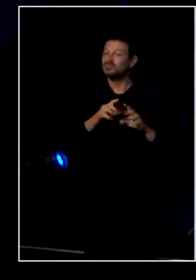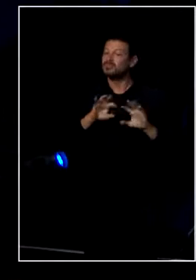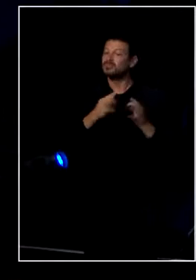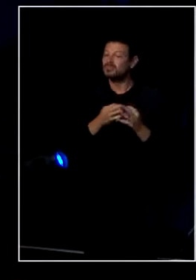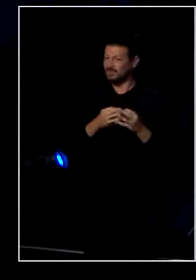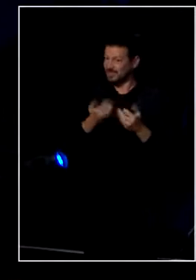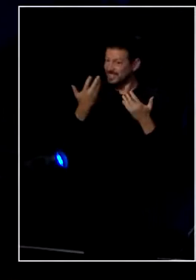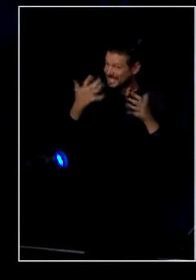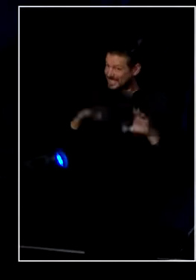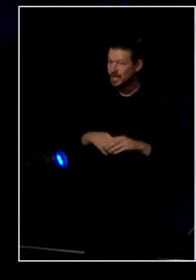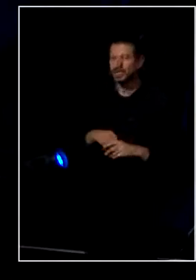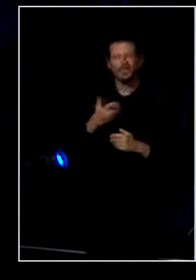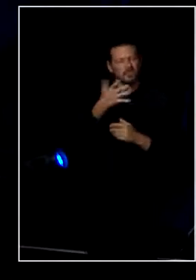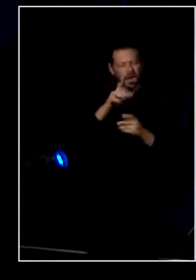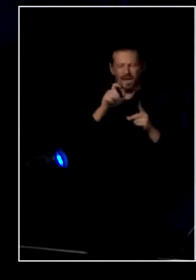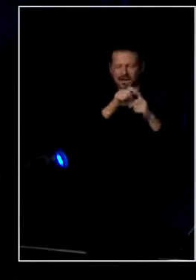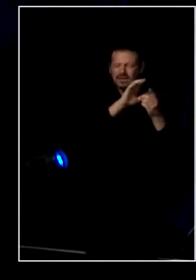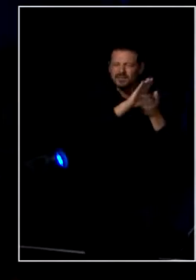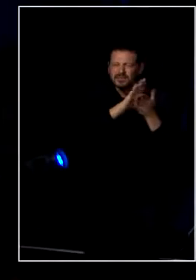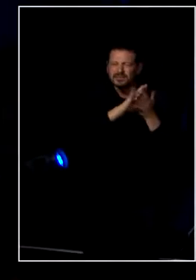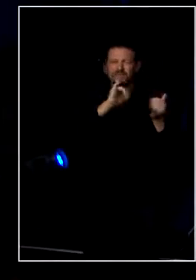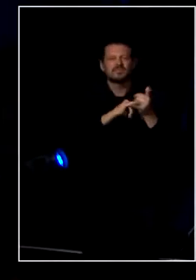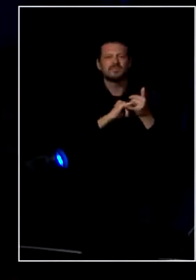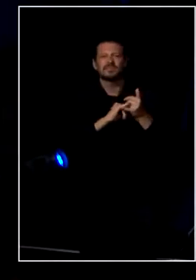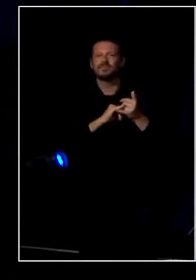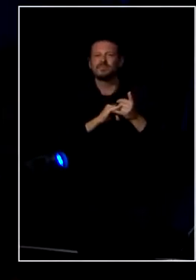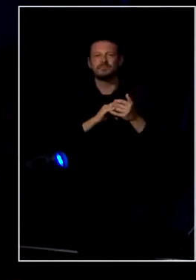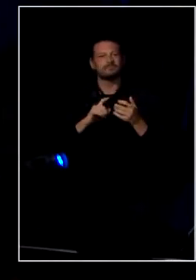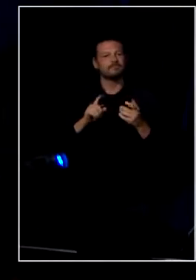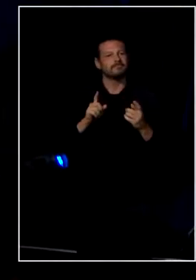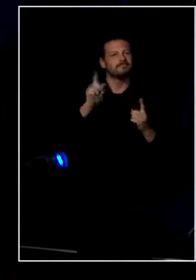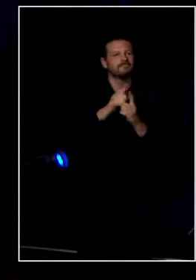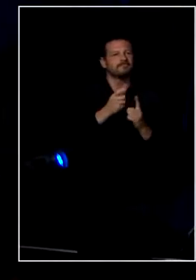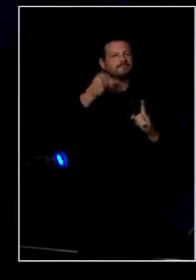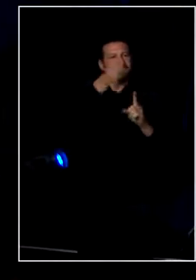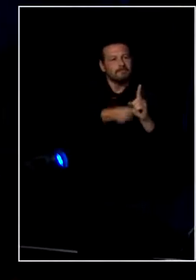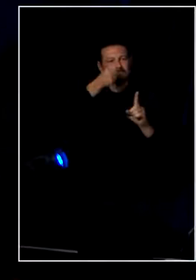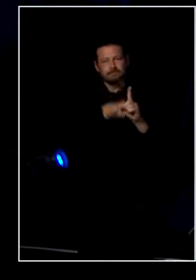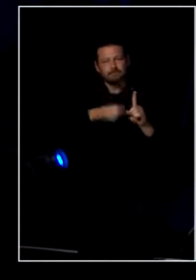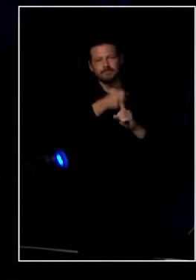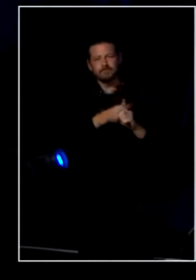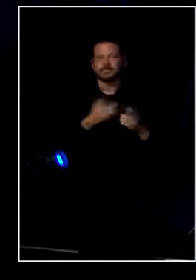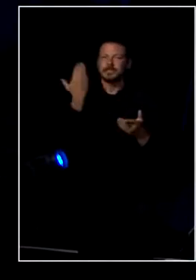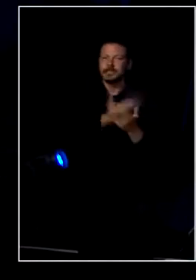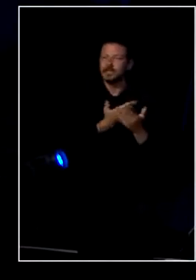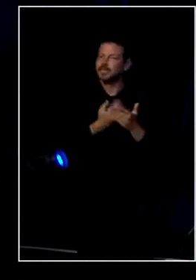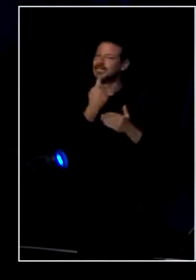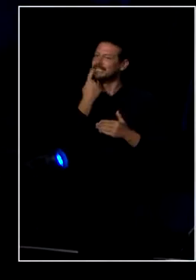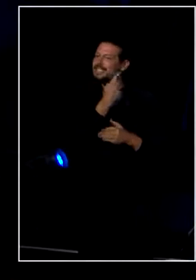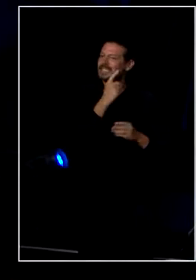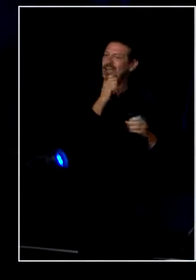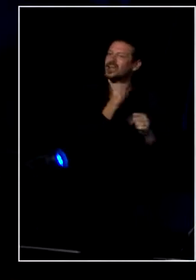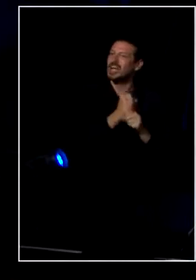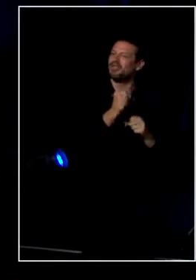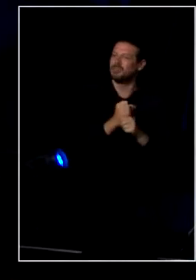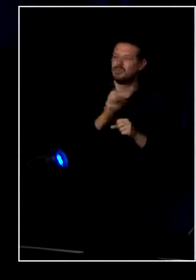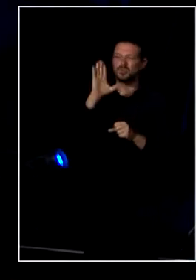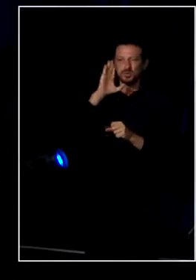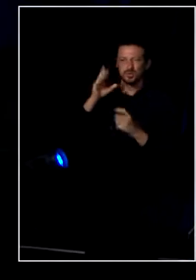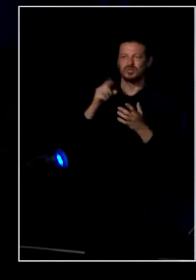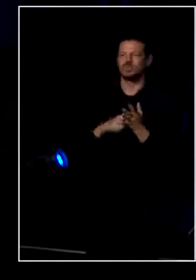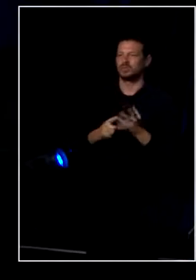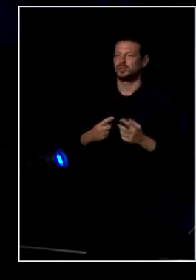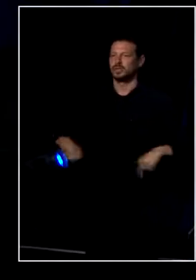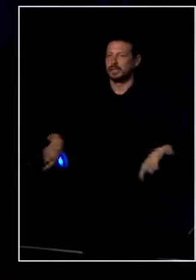used to go to DHS and lock themselves at DHS to tell the government to listen to us. And it is